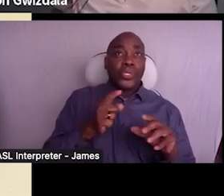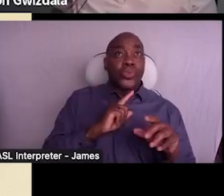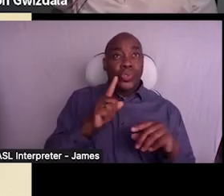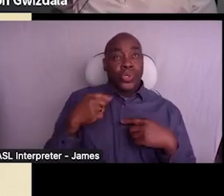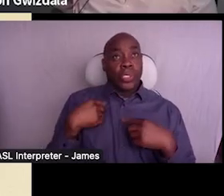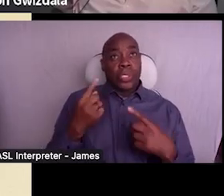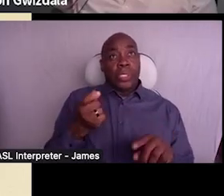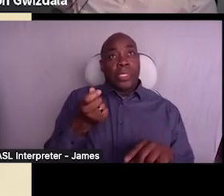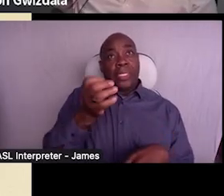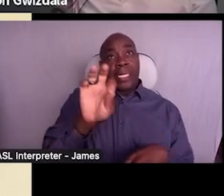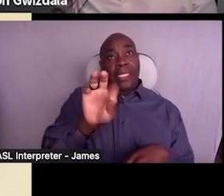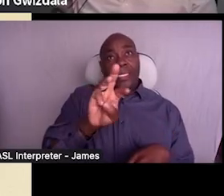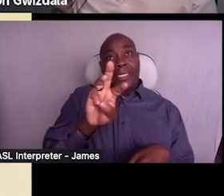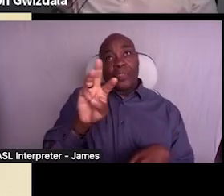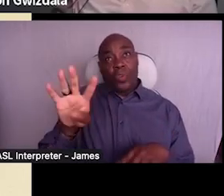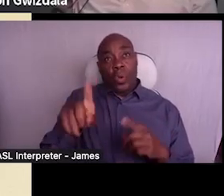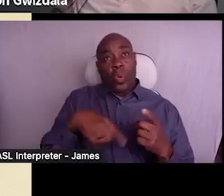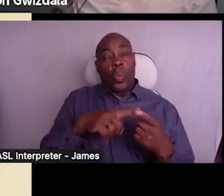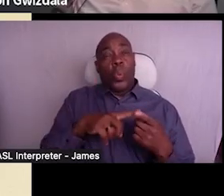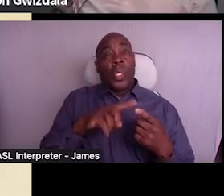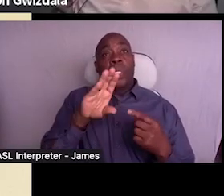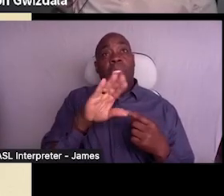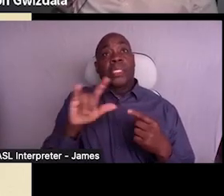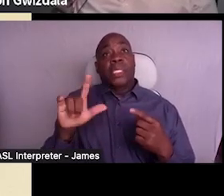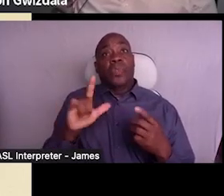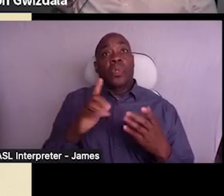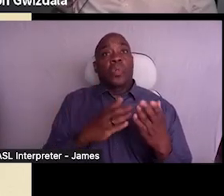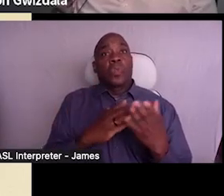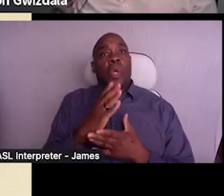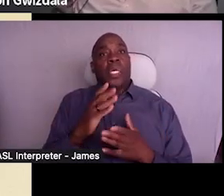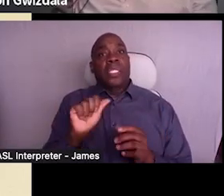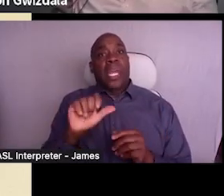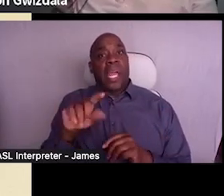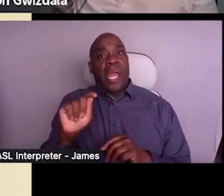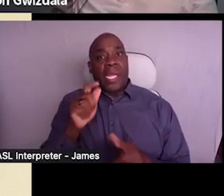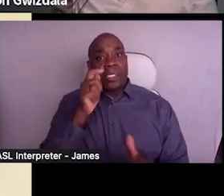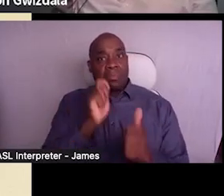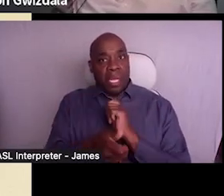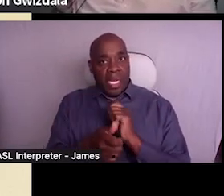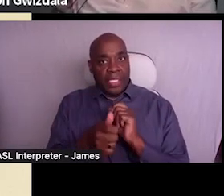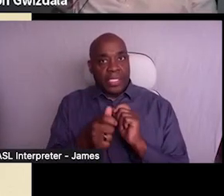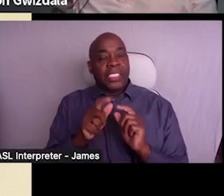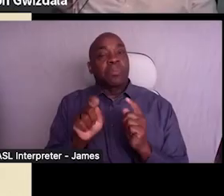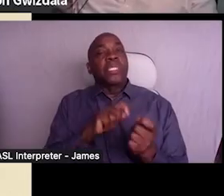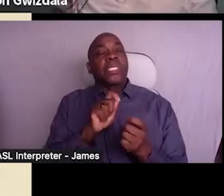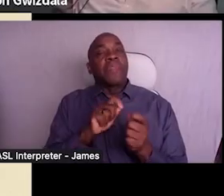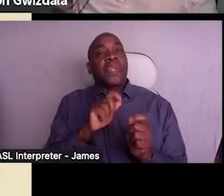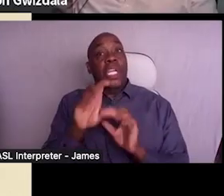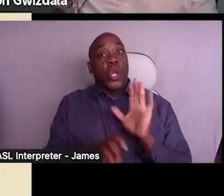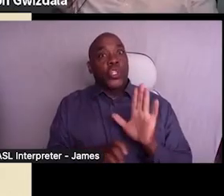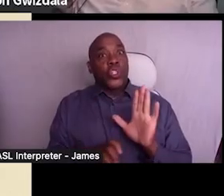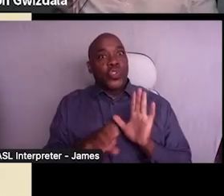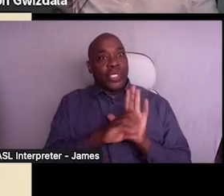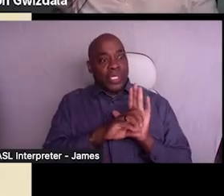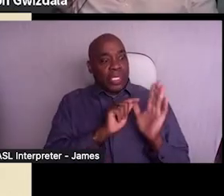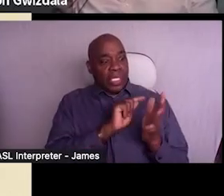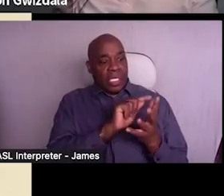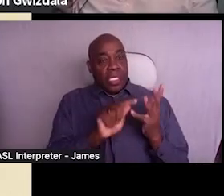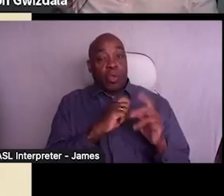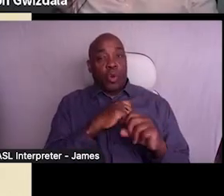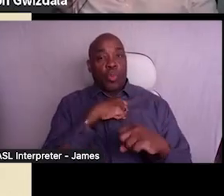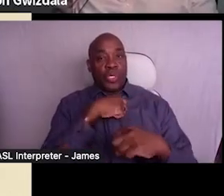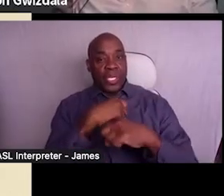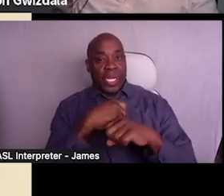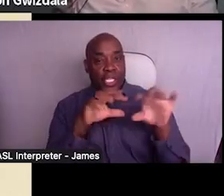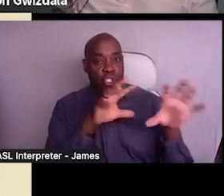when the Civil Rights Act was passed. There are certain characteristics that are protected classes, and you're